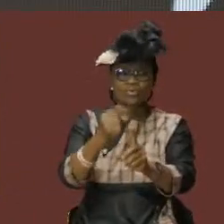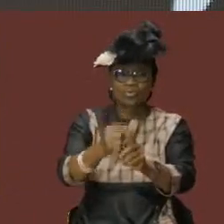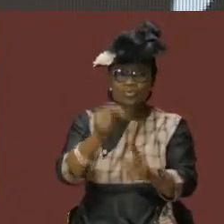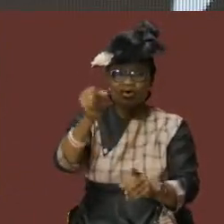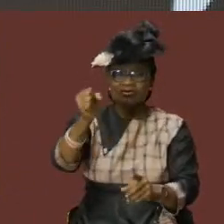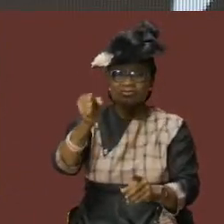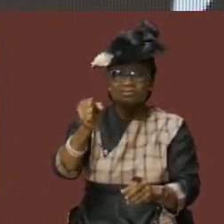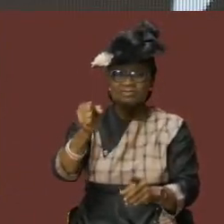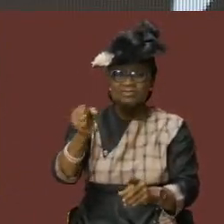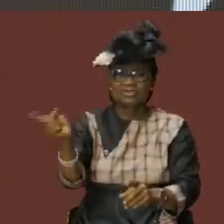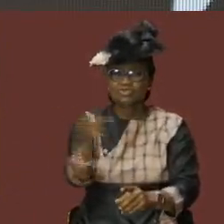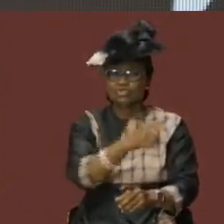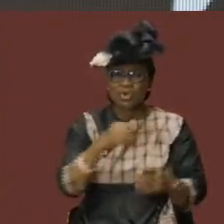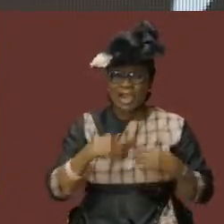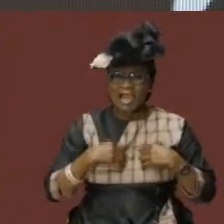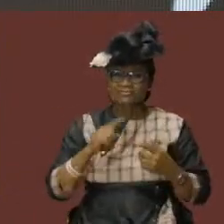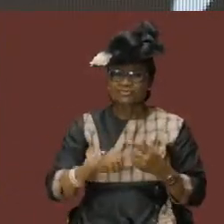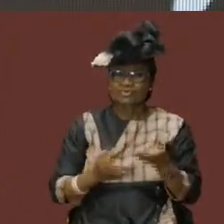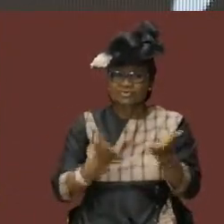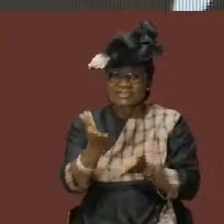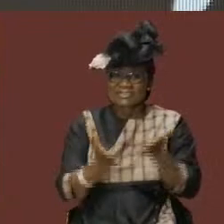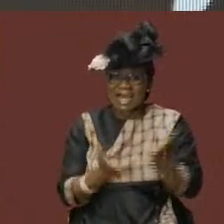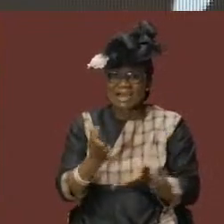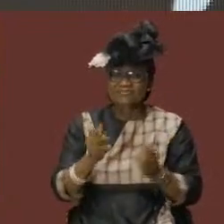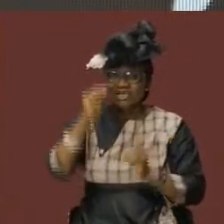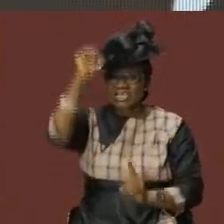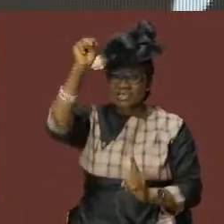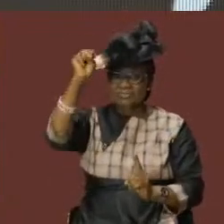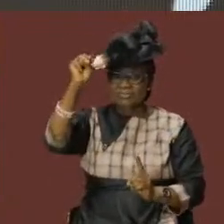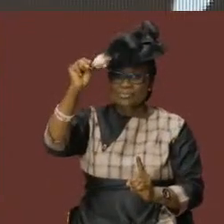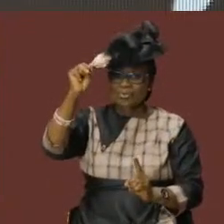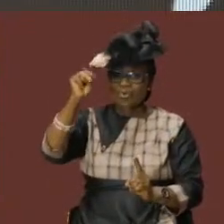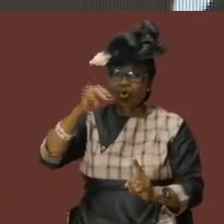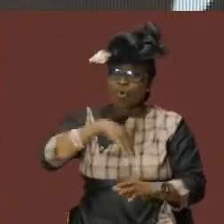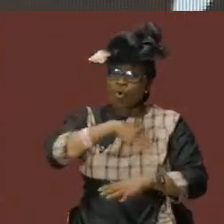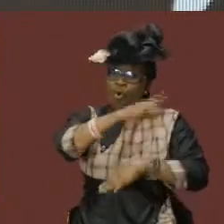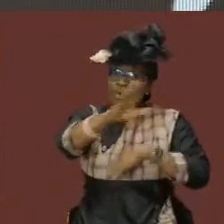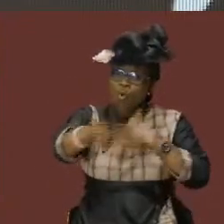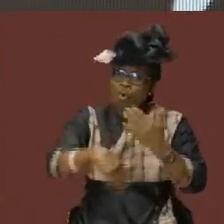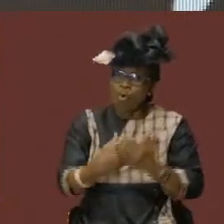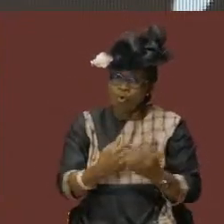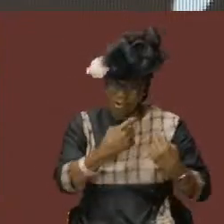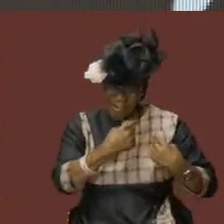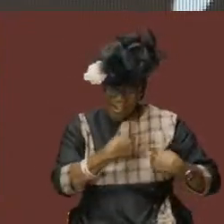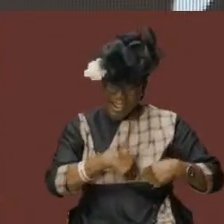you have to serve him wholeheartedly.